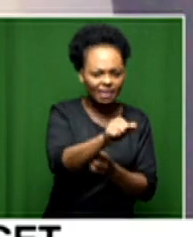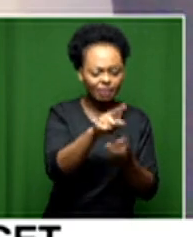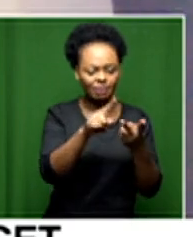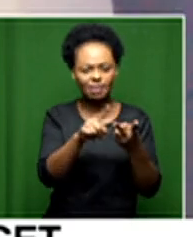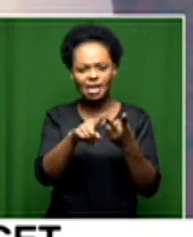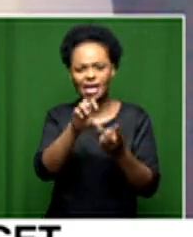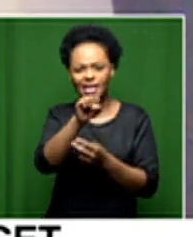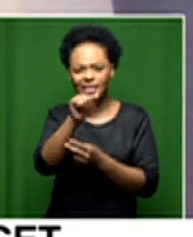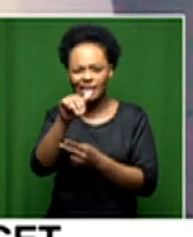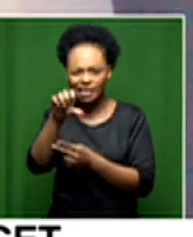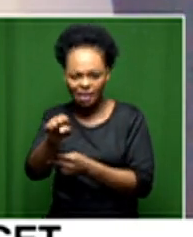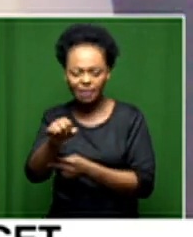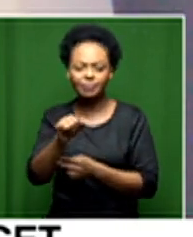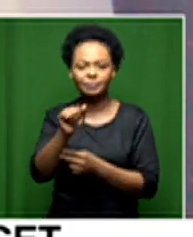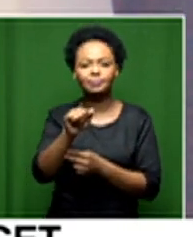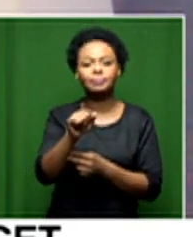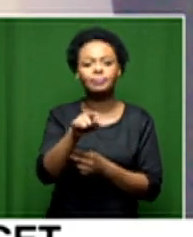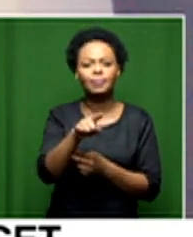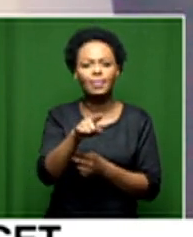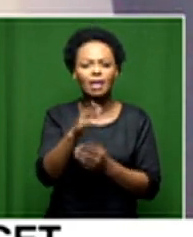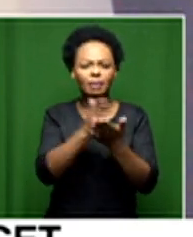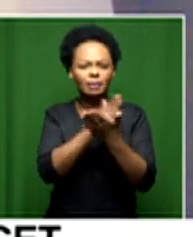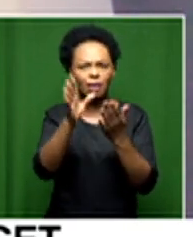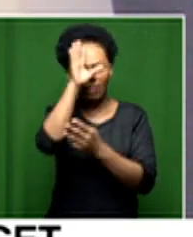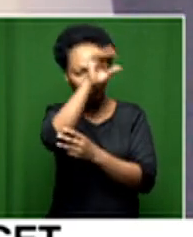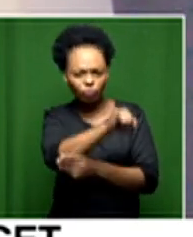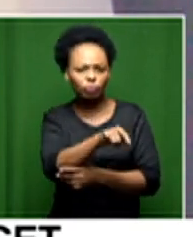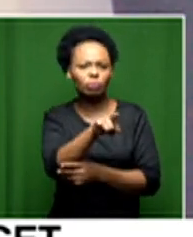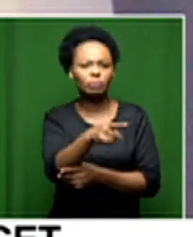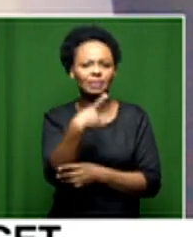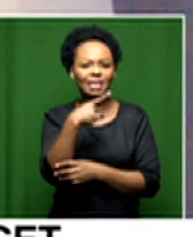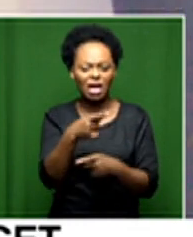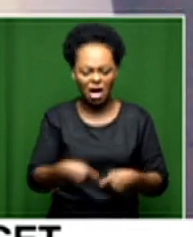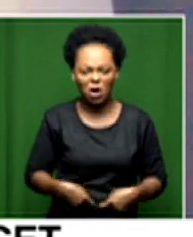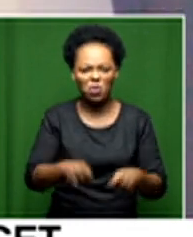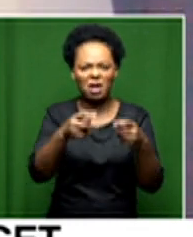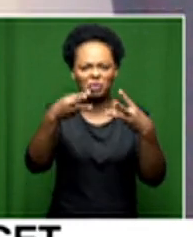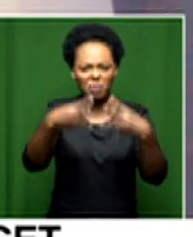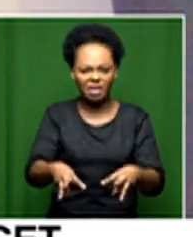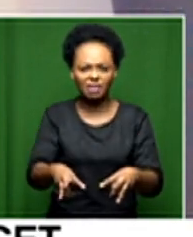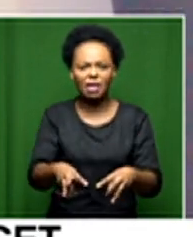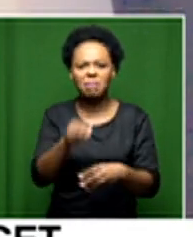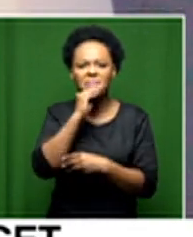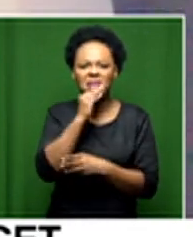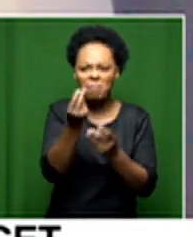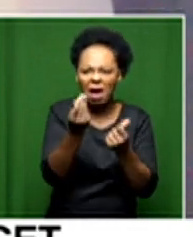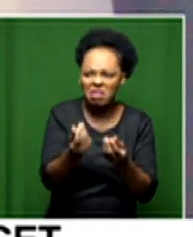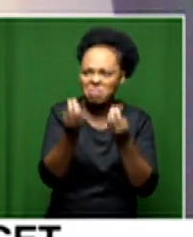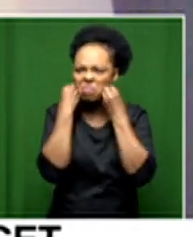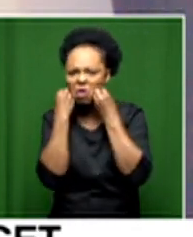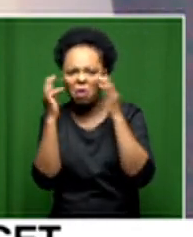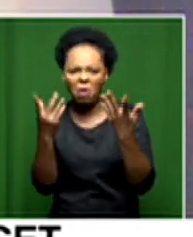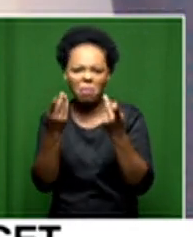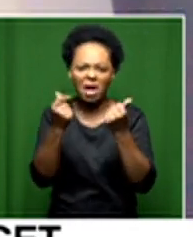SASA. Sakina, there is this misconception that irregular expenditure means money that has been taken, money that has been